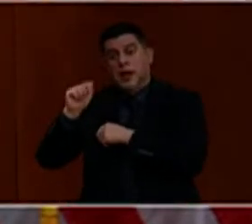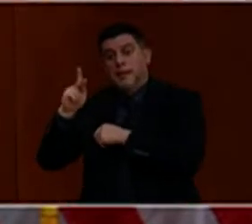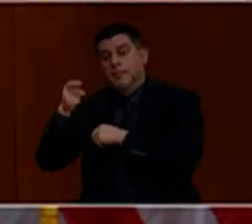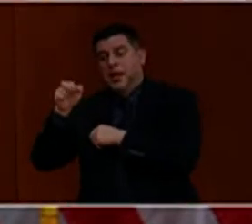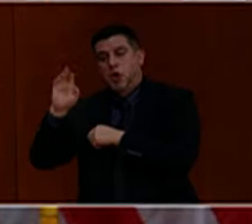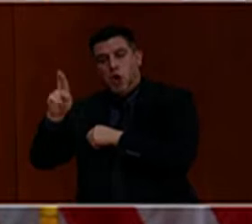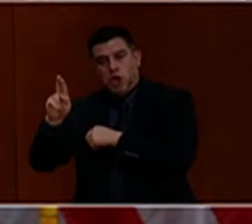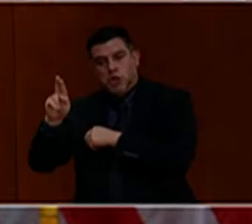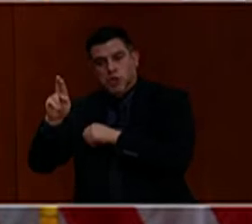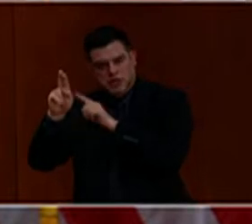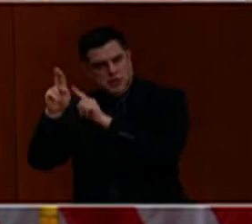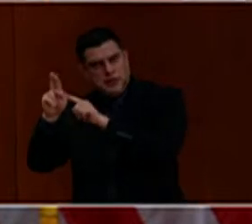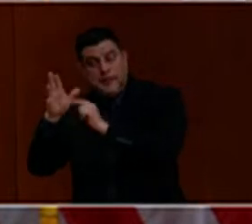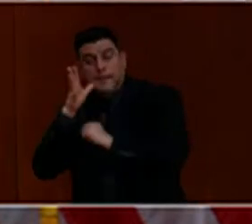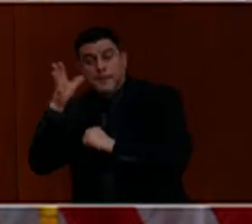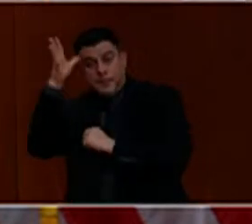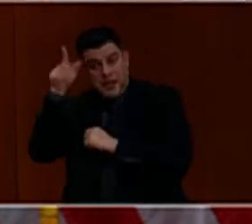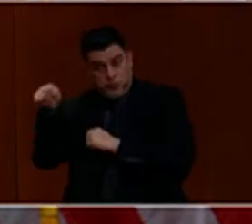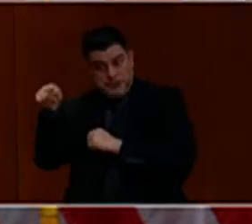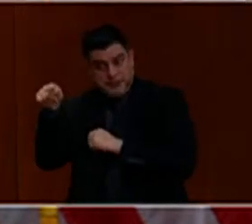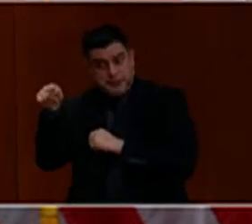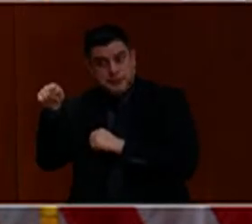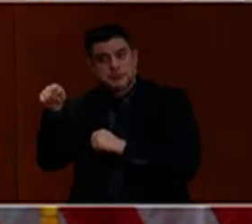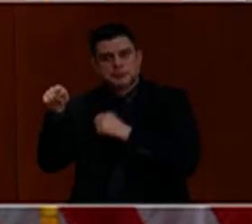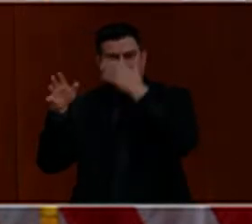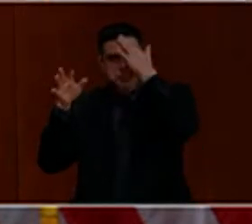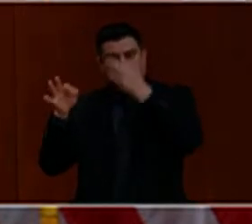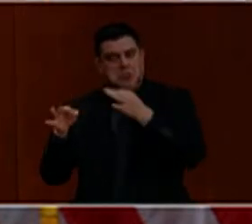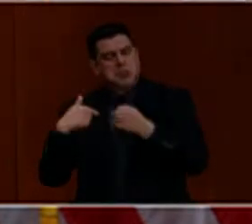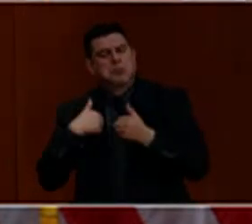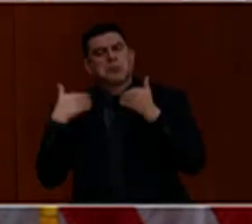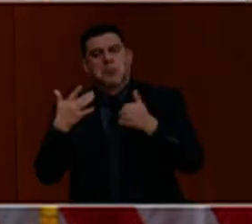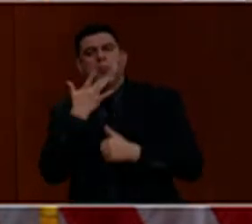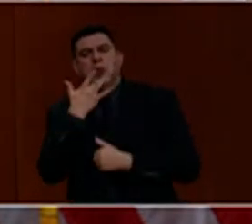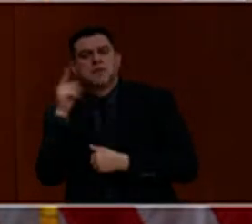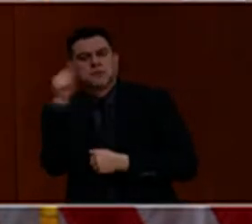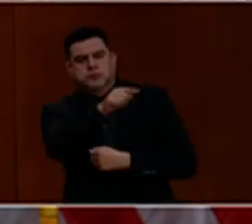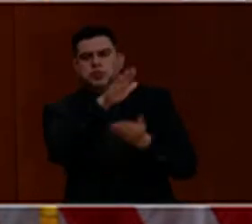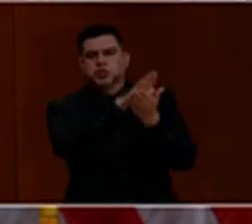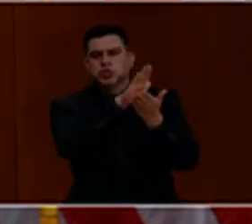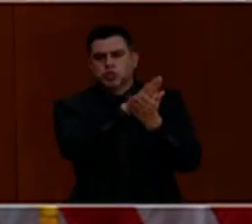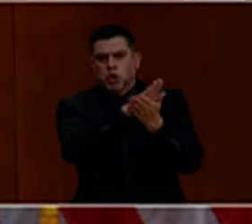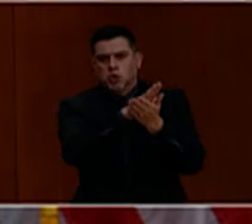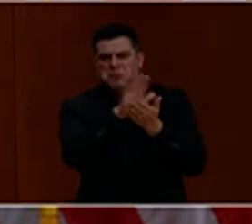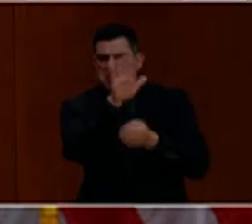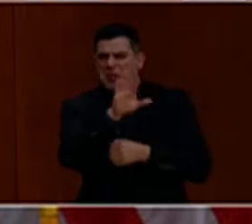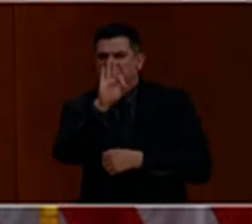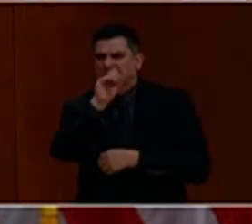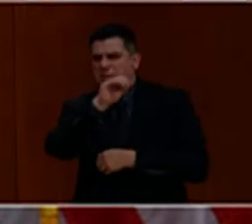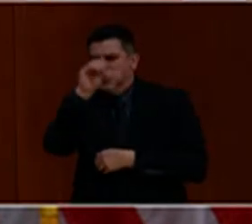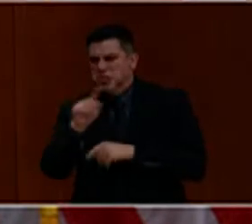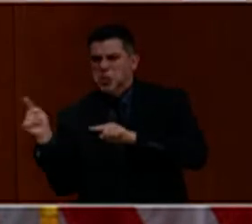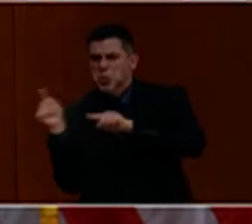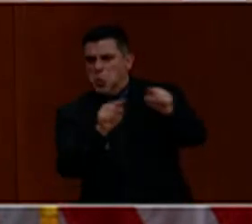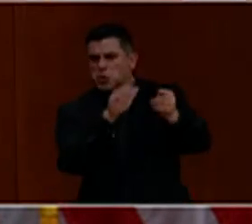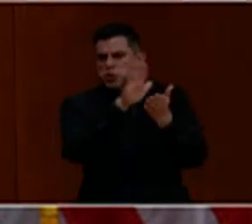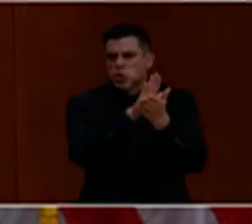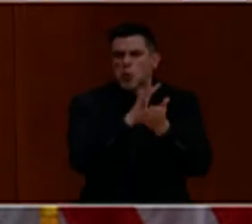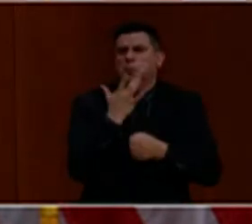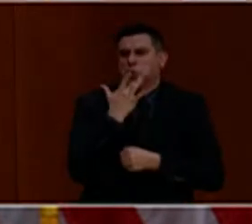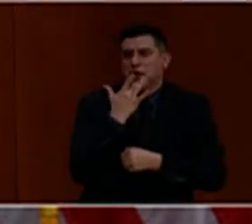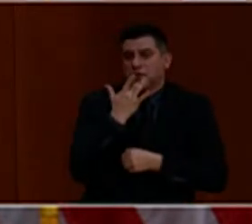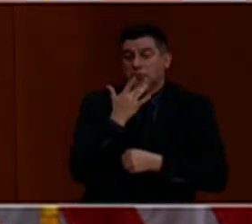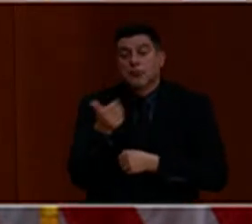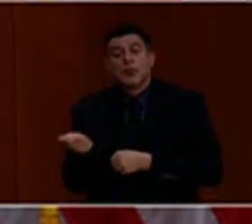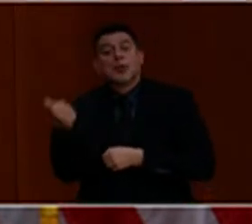opted for in-person instruction. And I mentioned yesterday in my when I made some comments about Suwannee superintendent